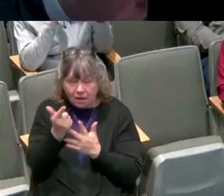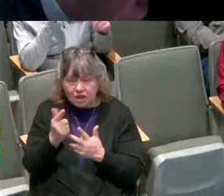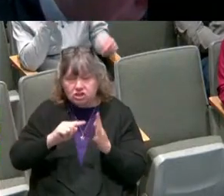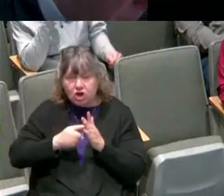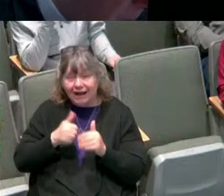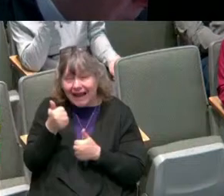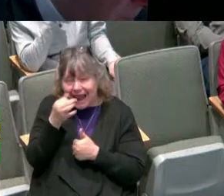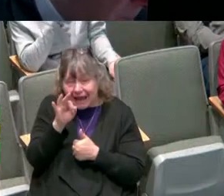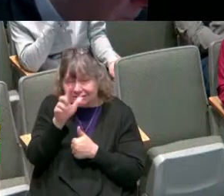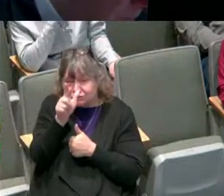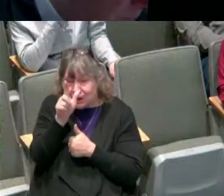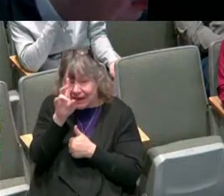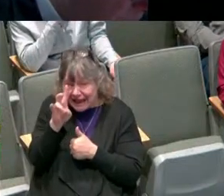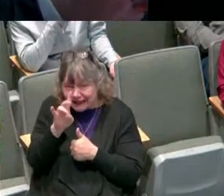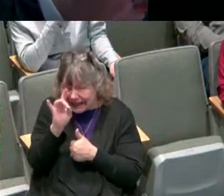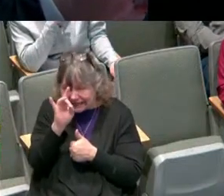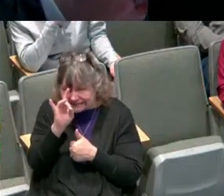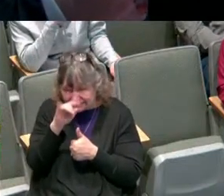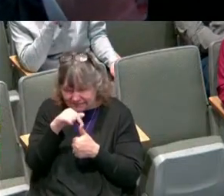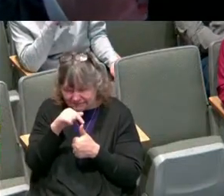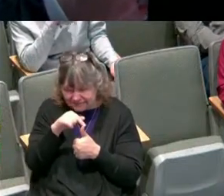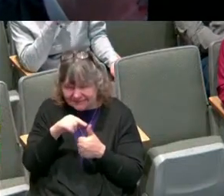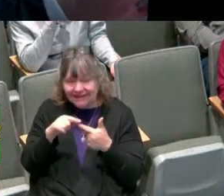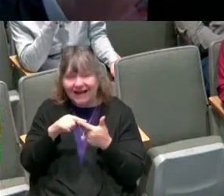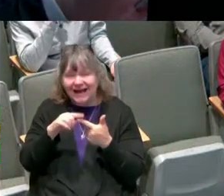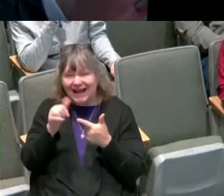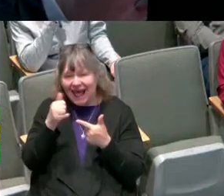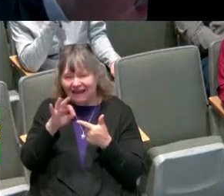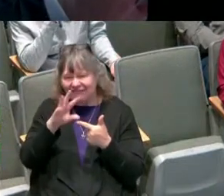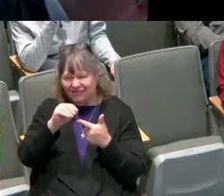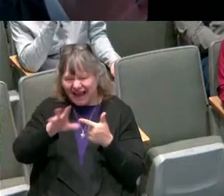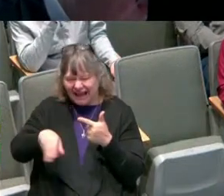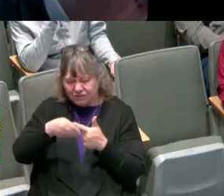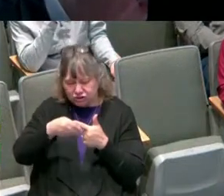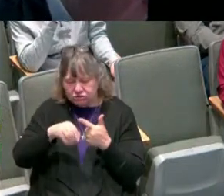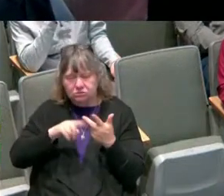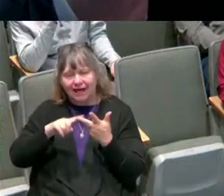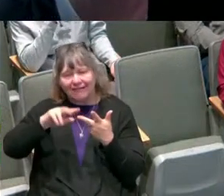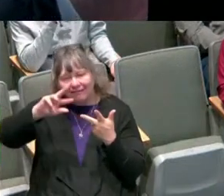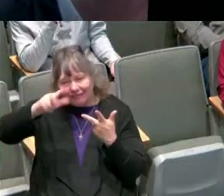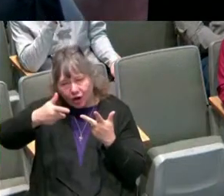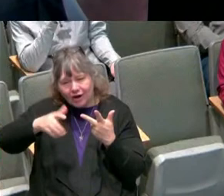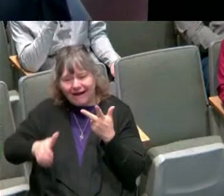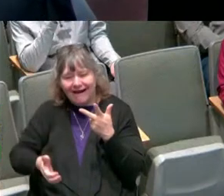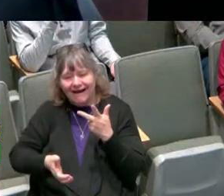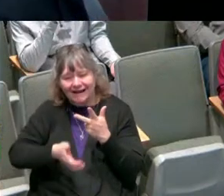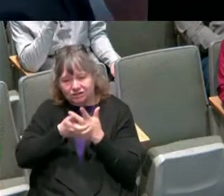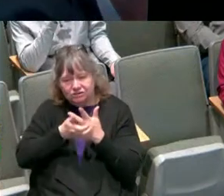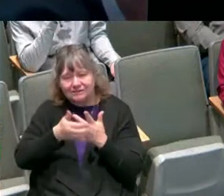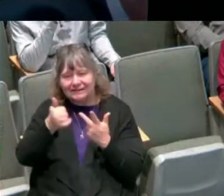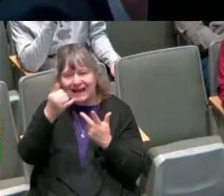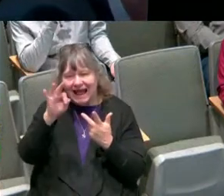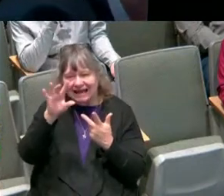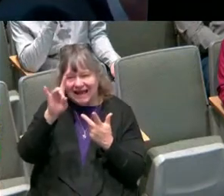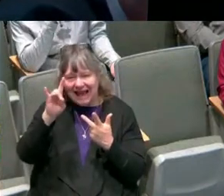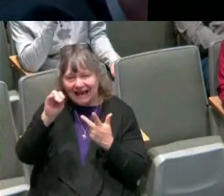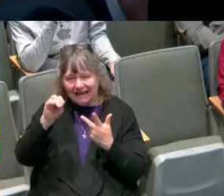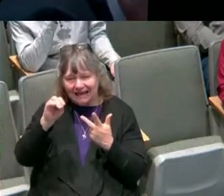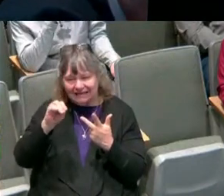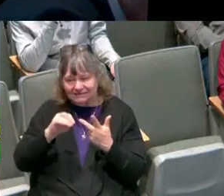1928 with an edition of the 1950s and then a third edition in the 1980s